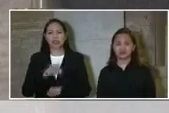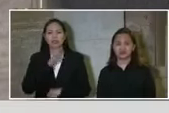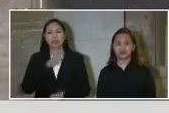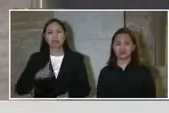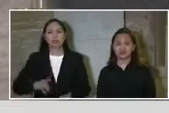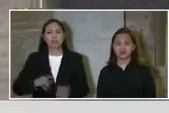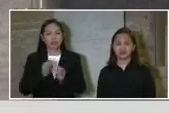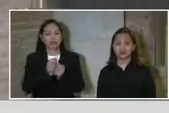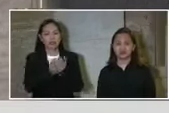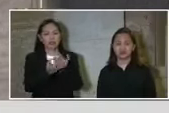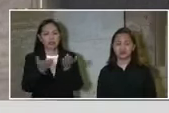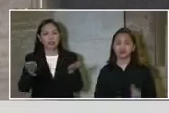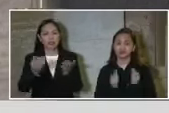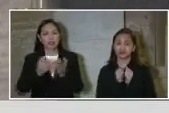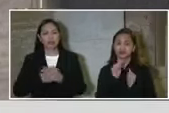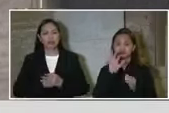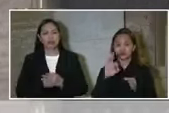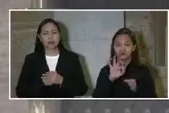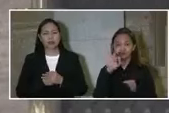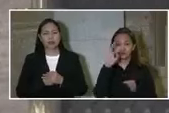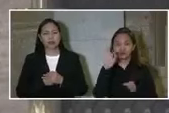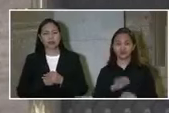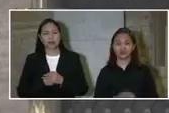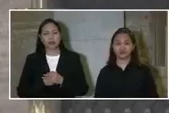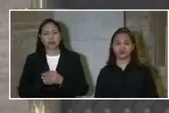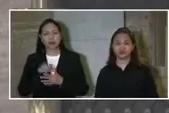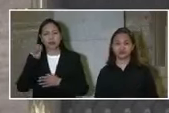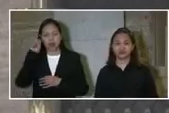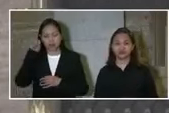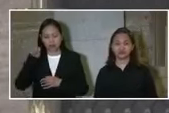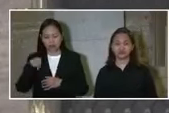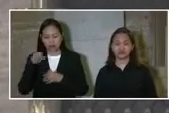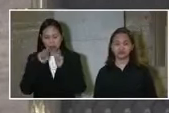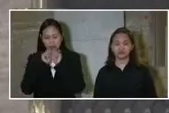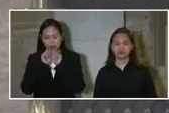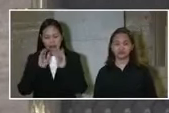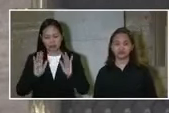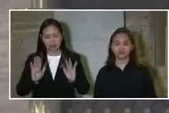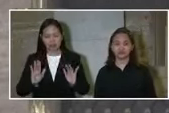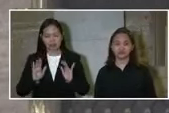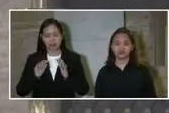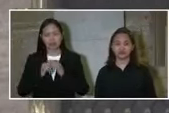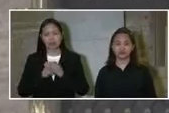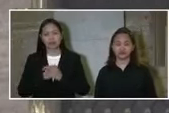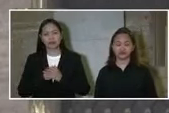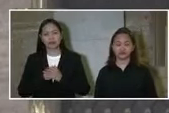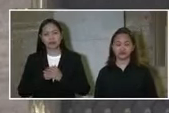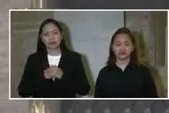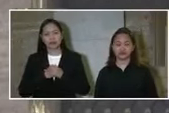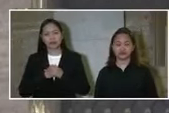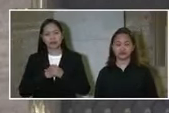The Lord be with you. And with your spirit. Bow down for the blessing.